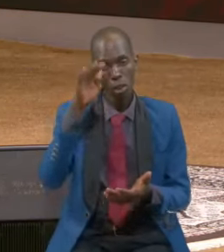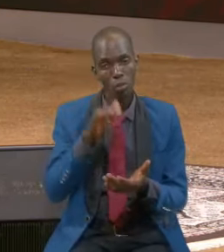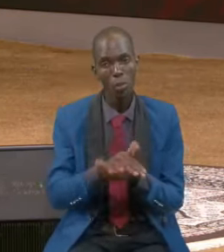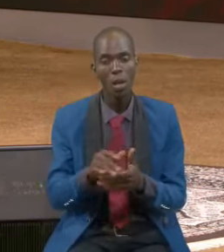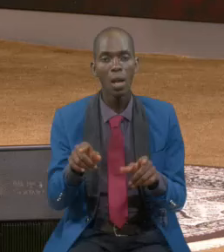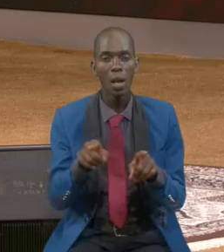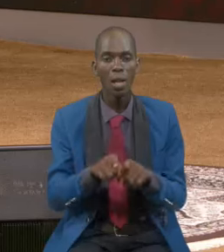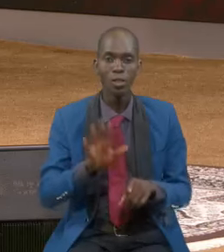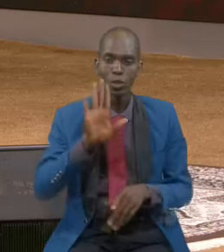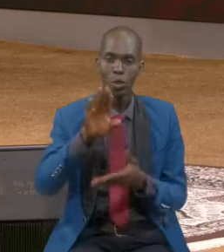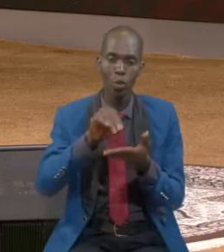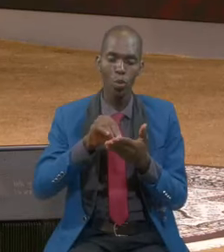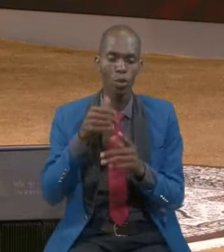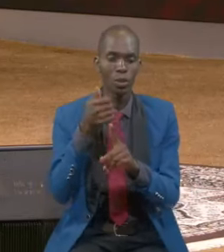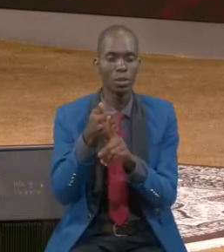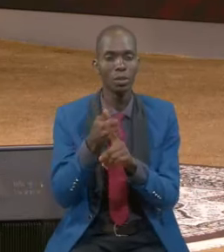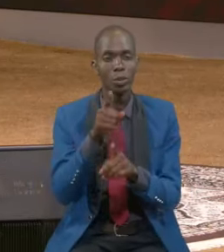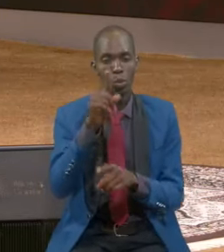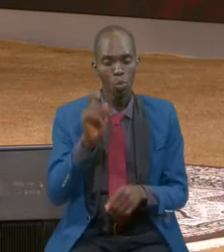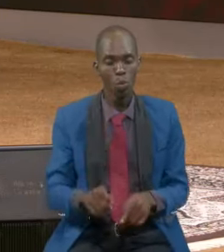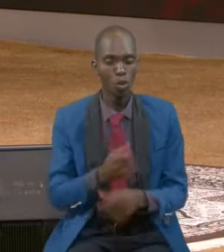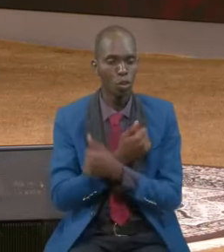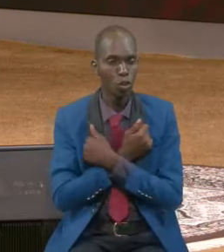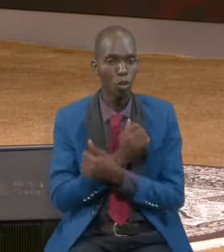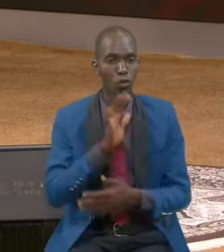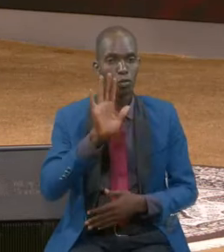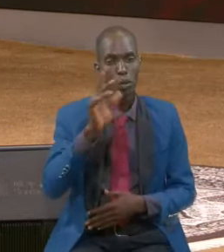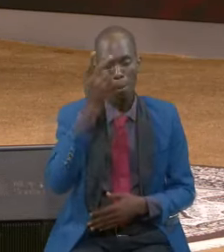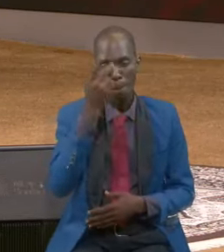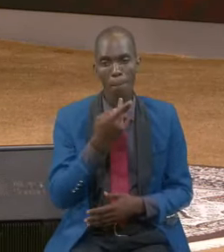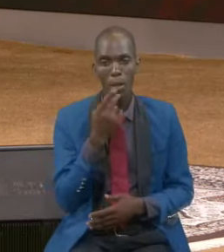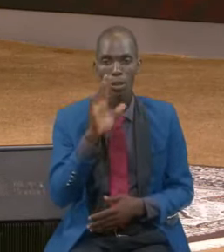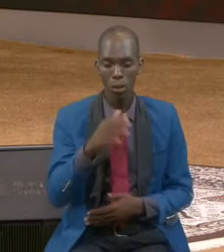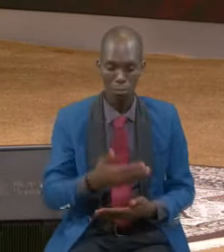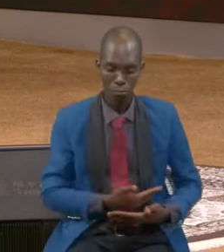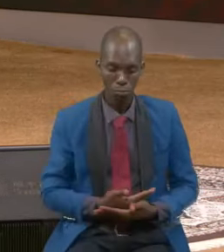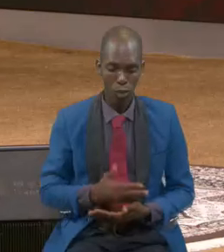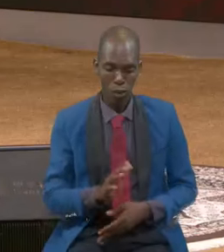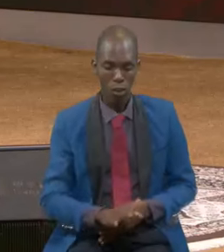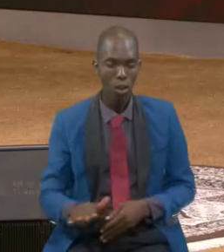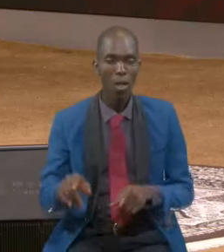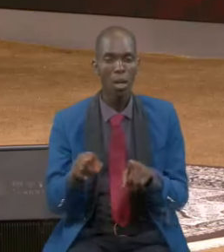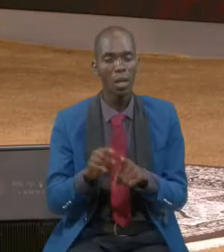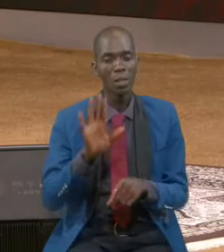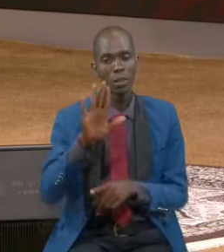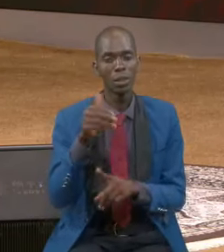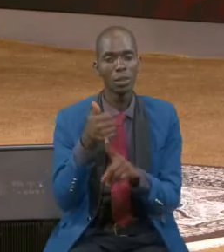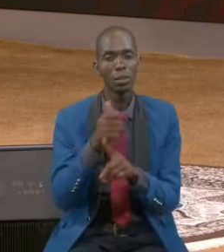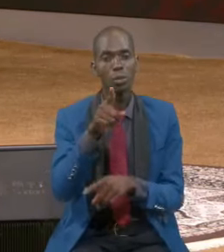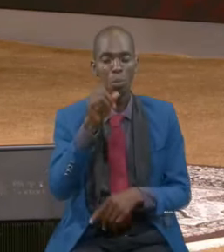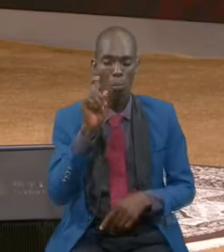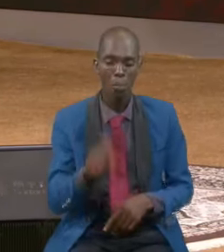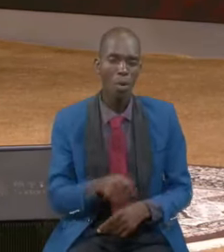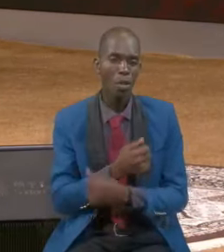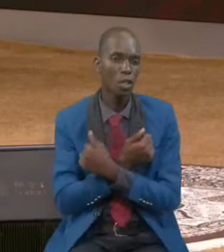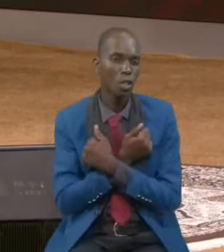as thyself. Thou shalt love thy parent, thy child, as thyself. Thou shalt